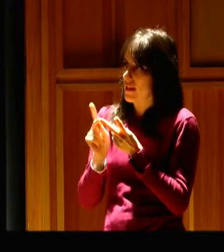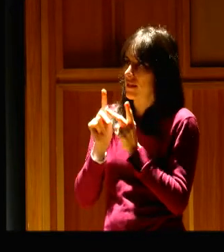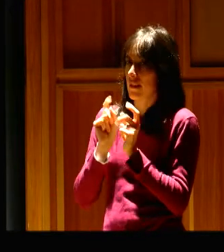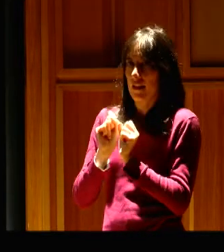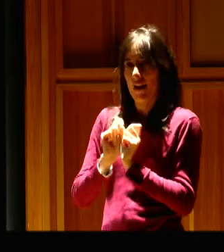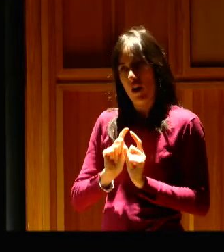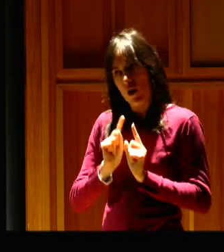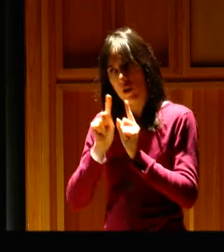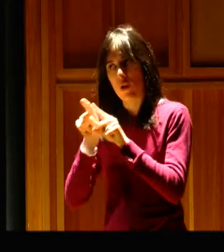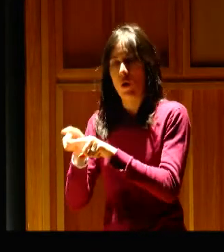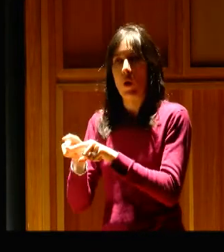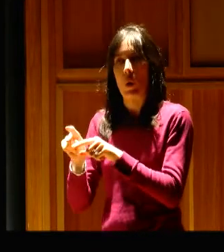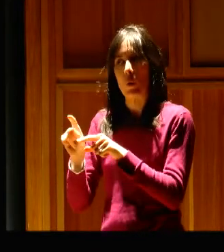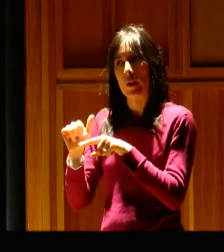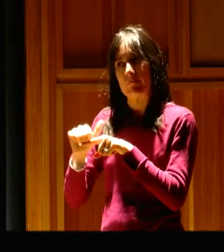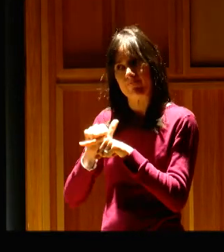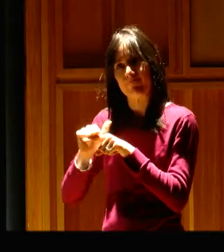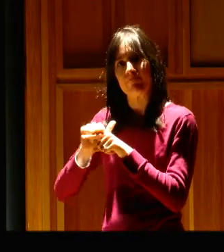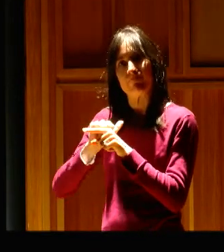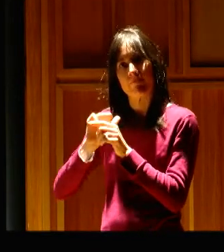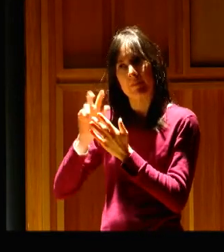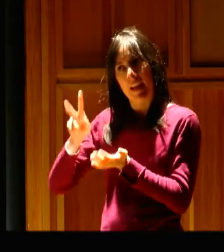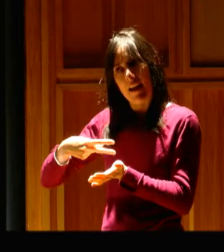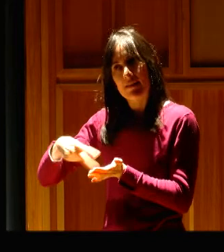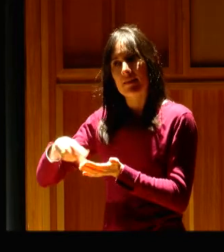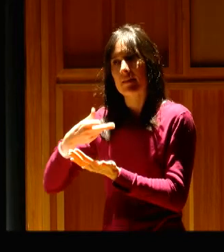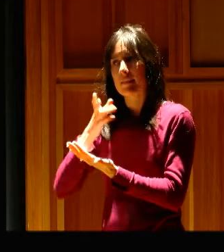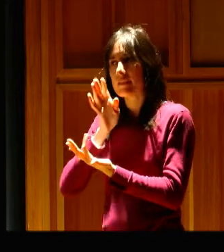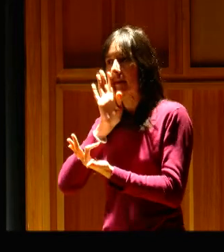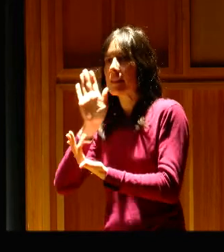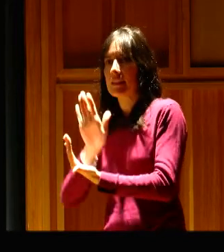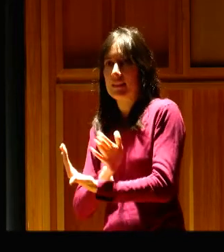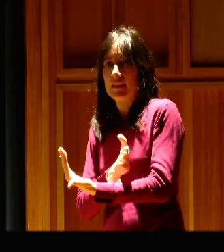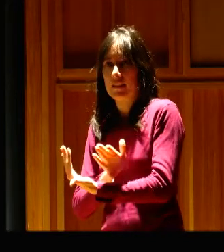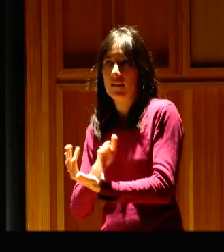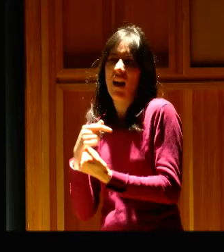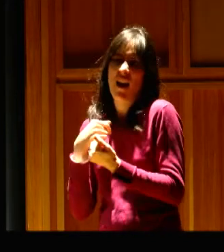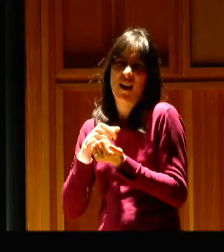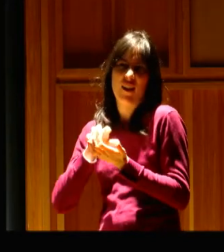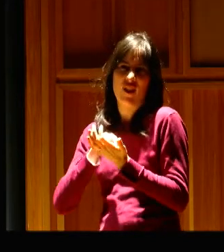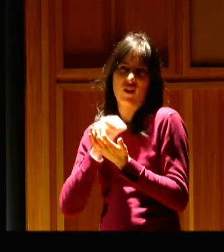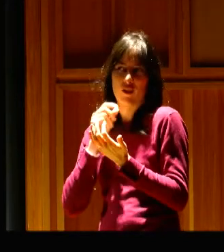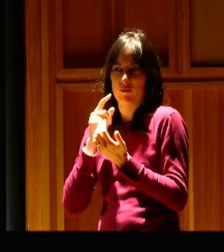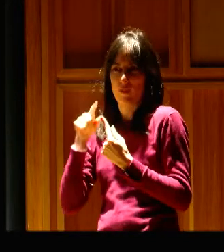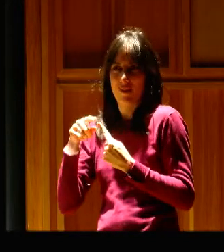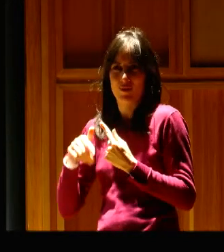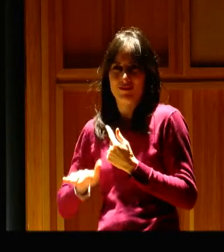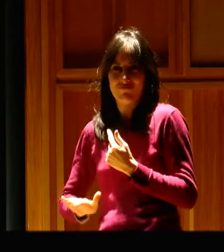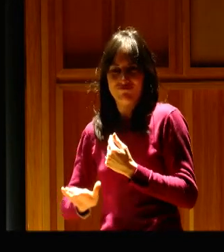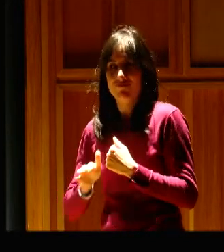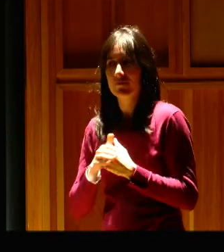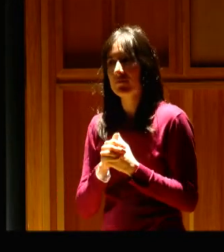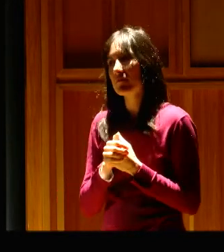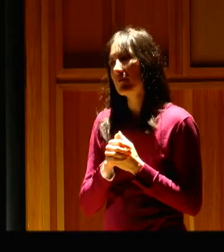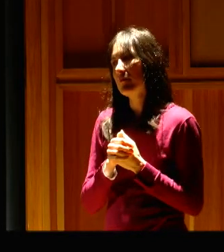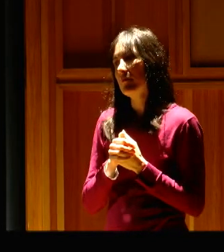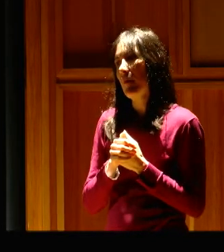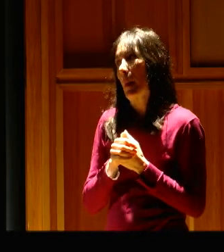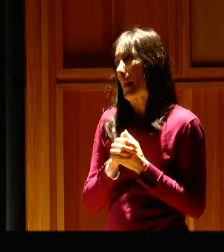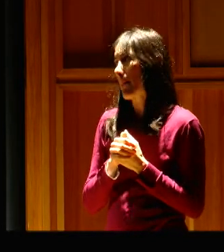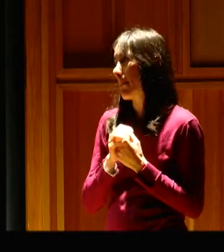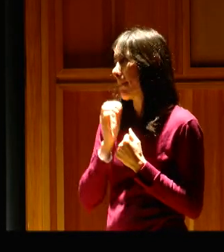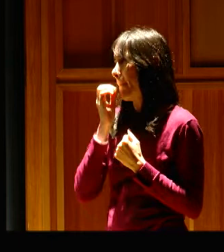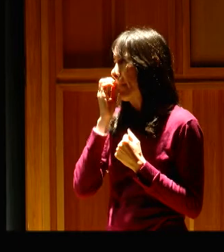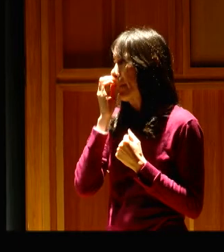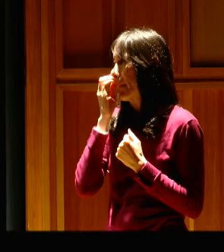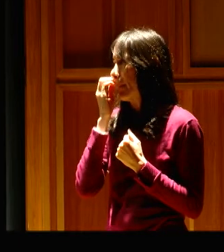dancing, traditions that I learned as a young child. The documentation of lost cultural